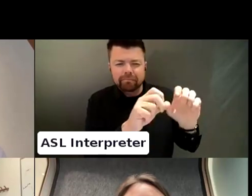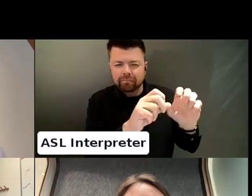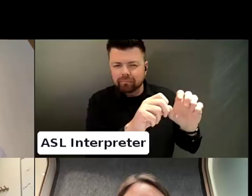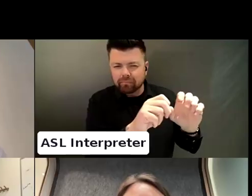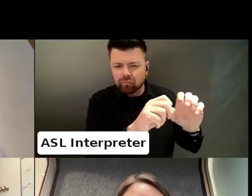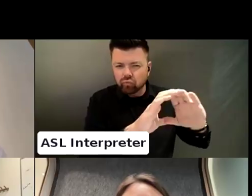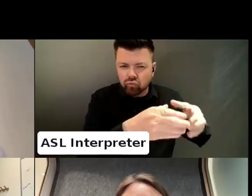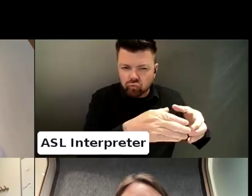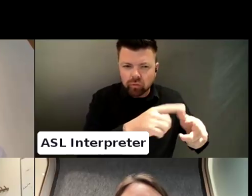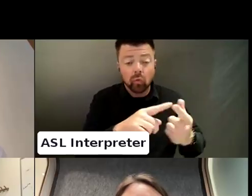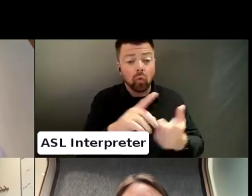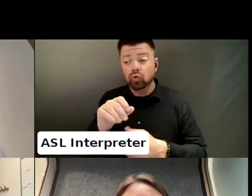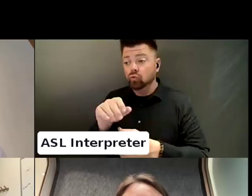decision.